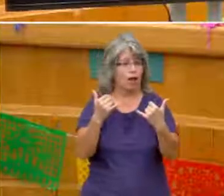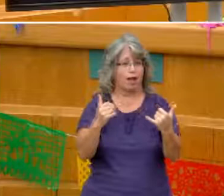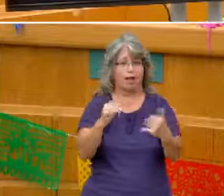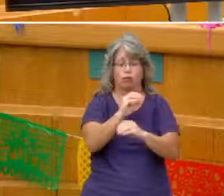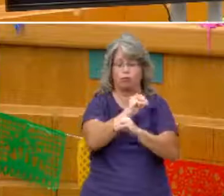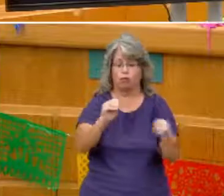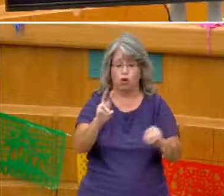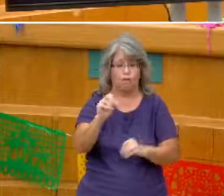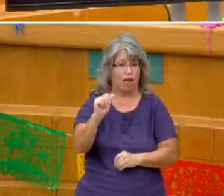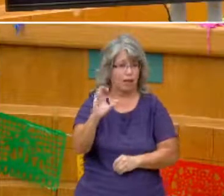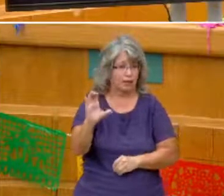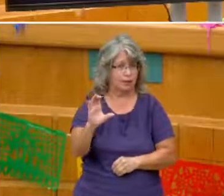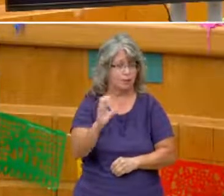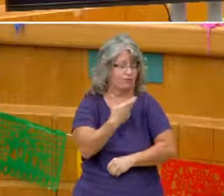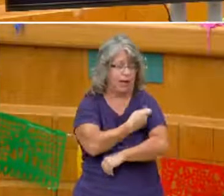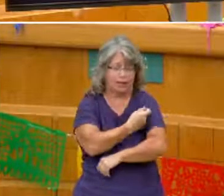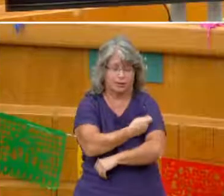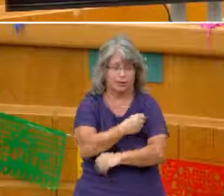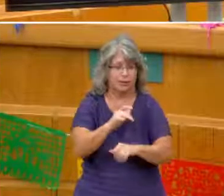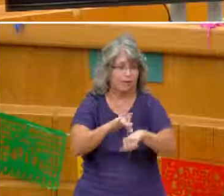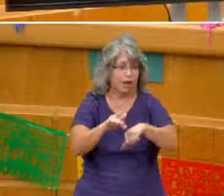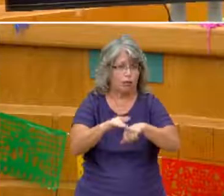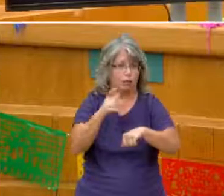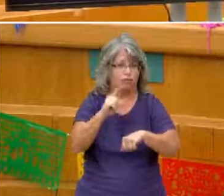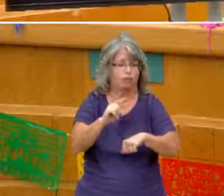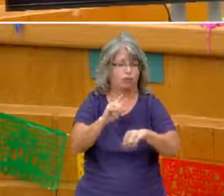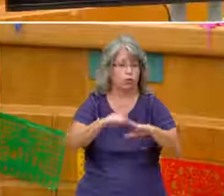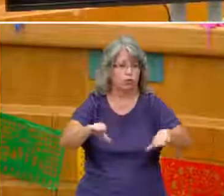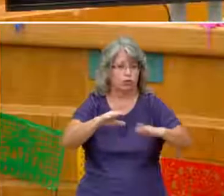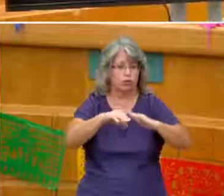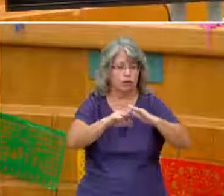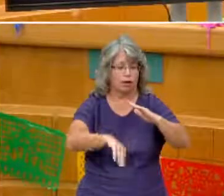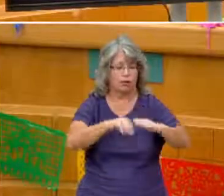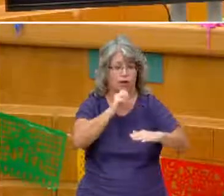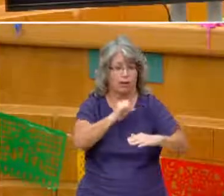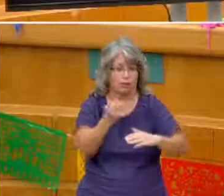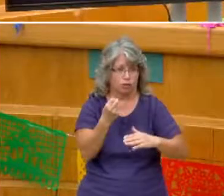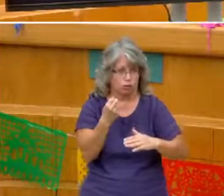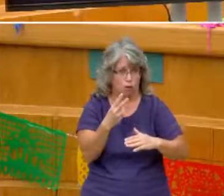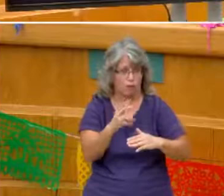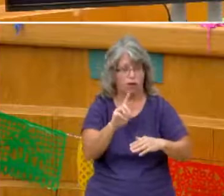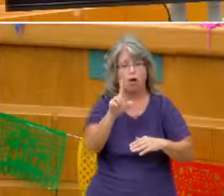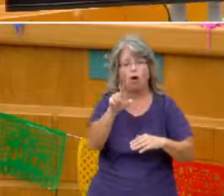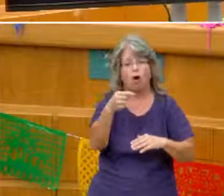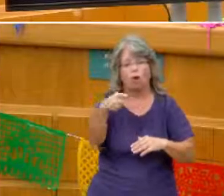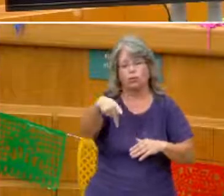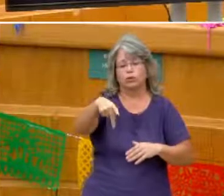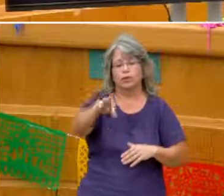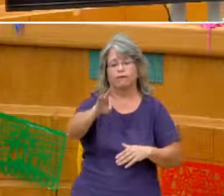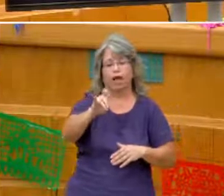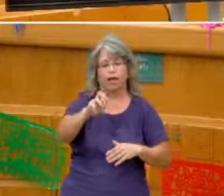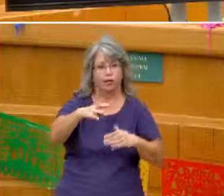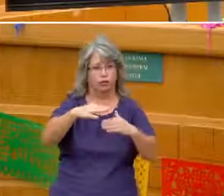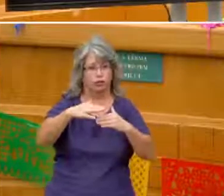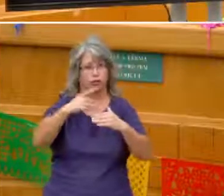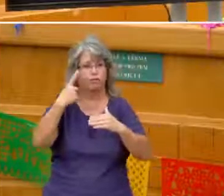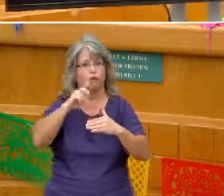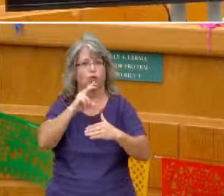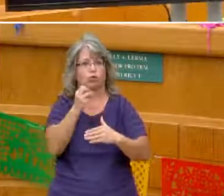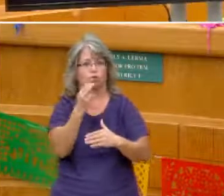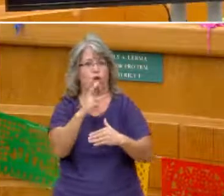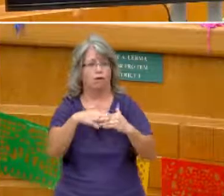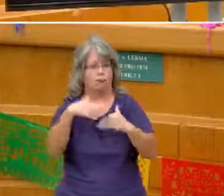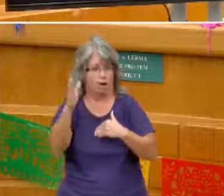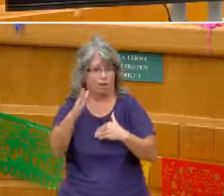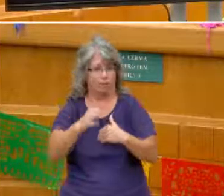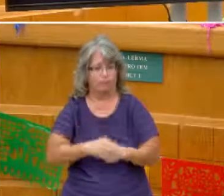Pfizer shots are available for teens 12 and older. So to kind of change gears a little bit about flu season,